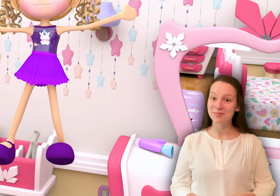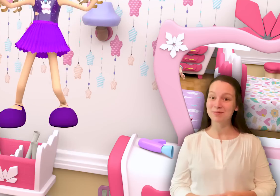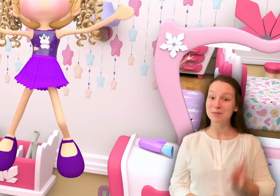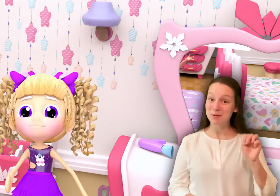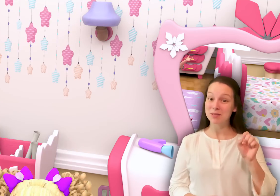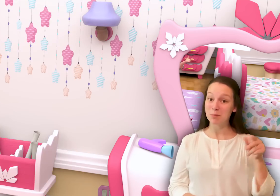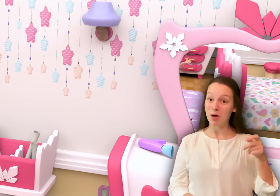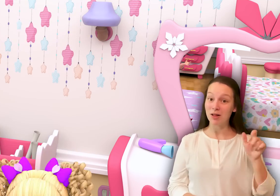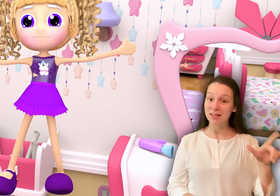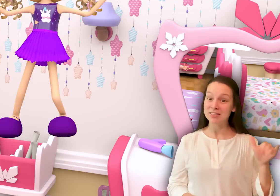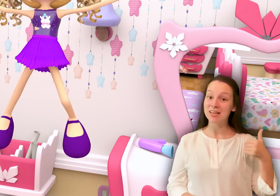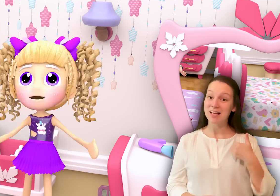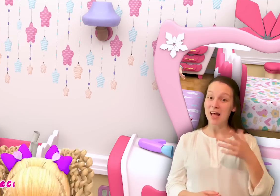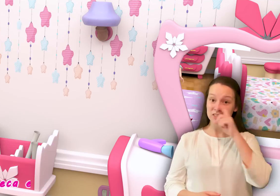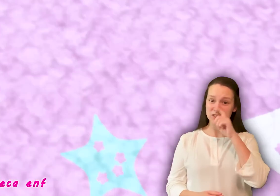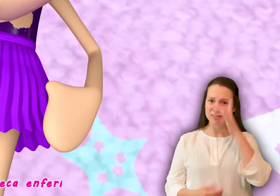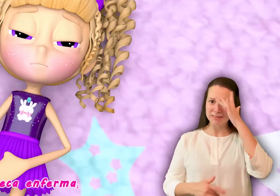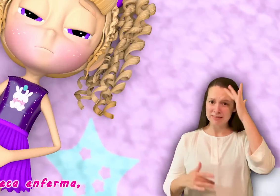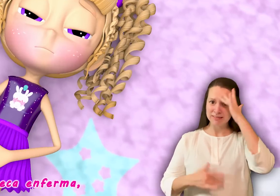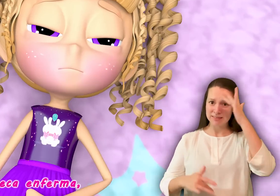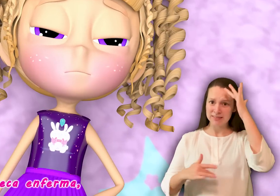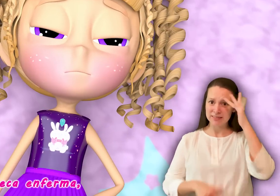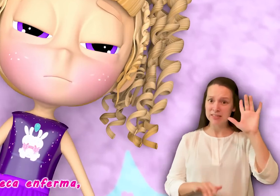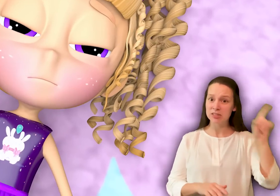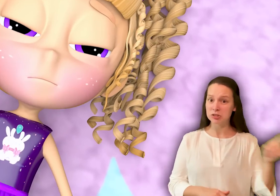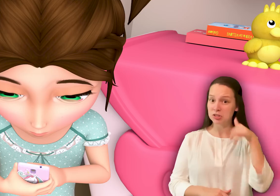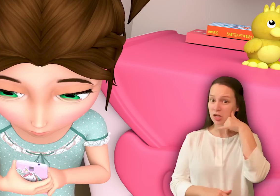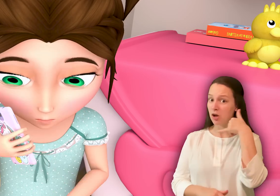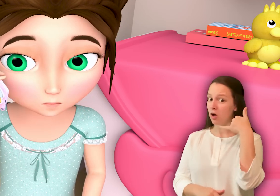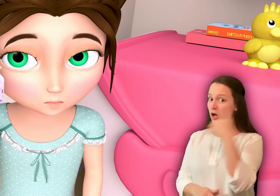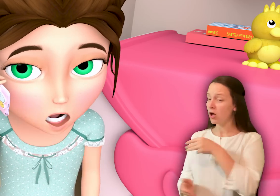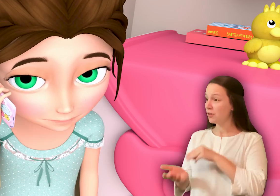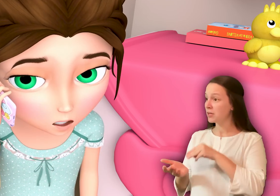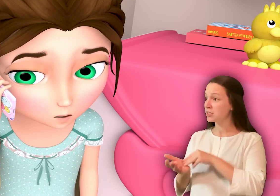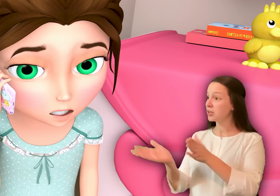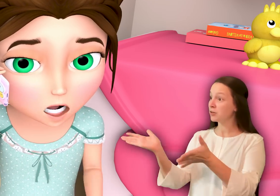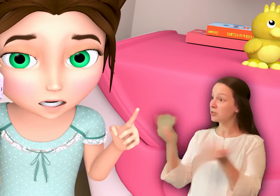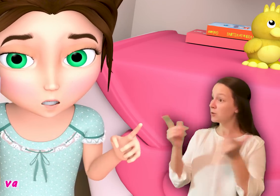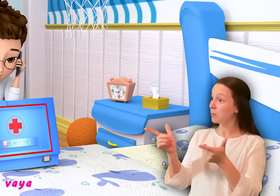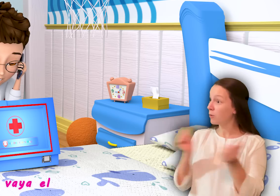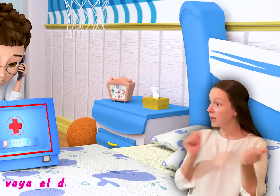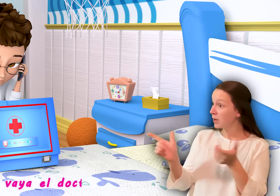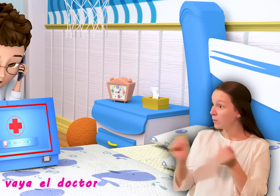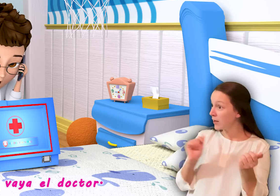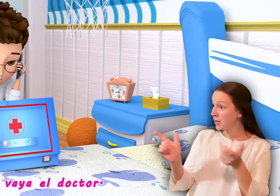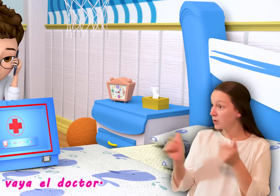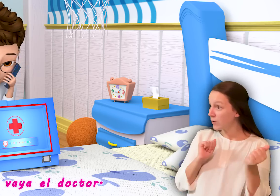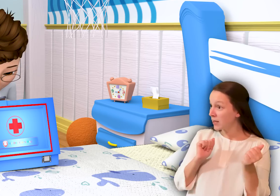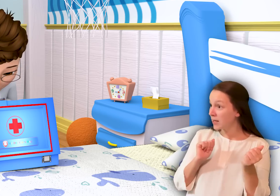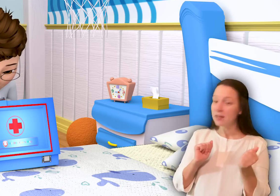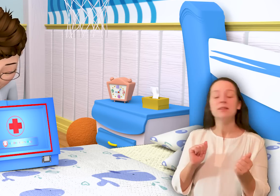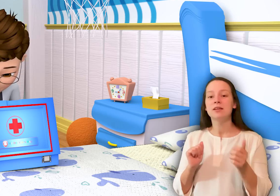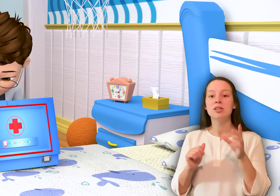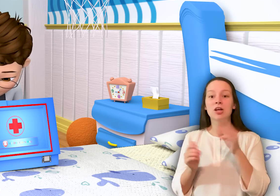bill Miss poly had a dolly who was sick sick sick so she called for the doctor to come quick